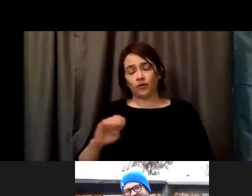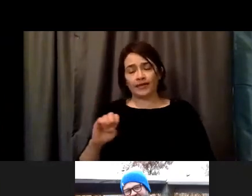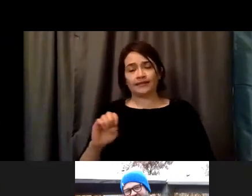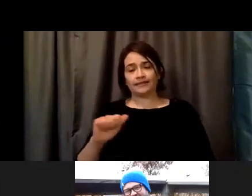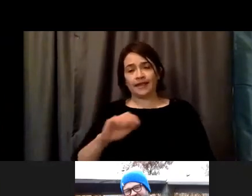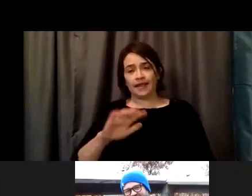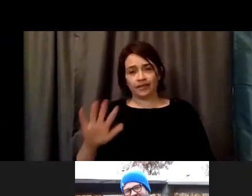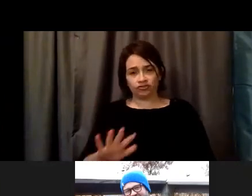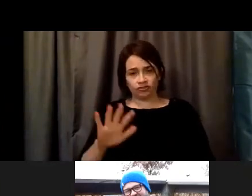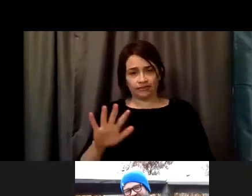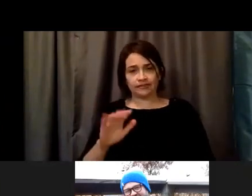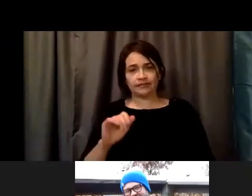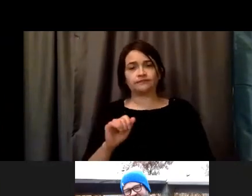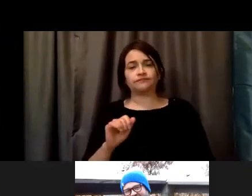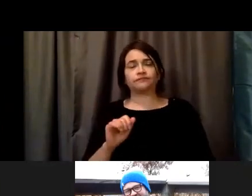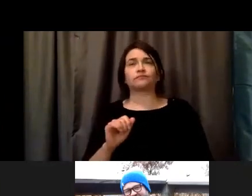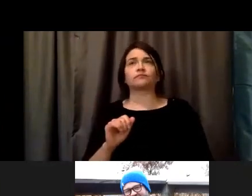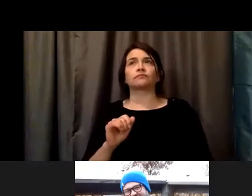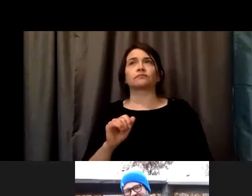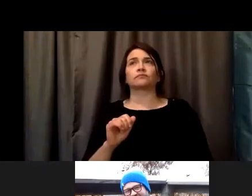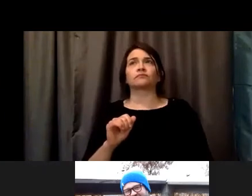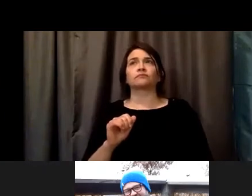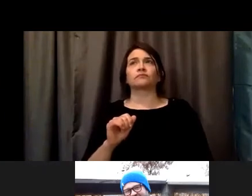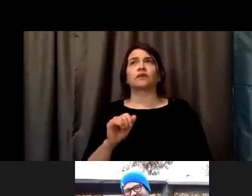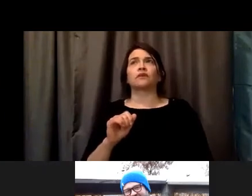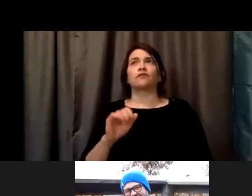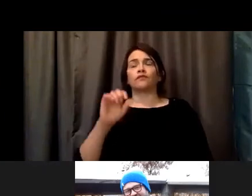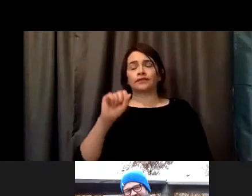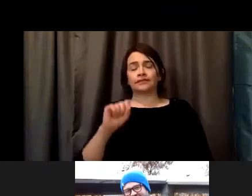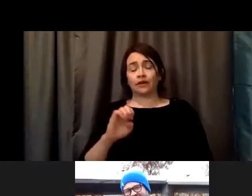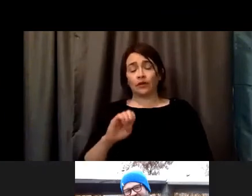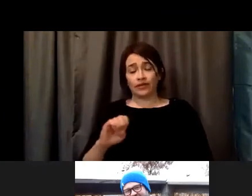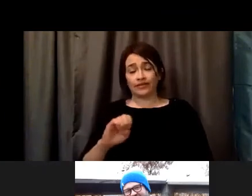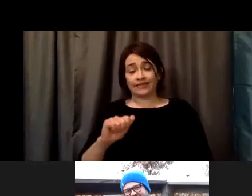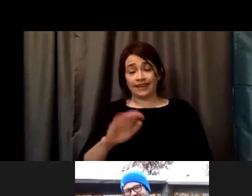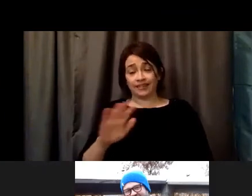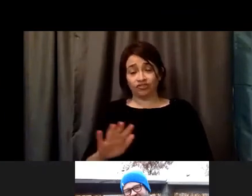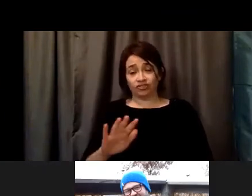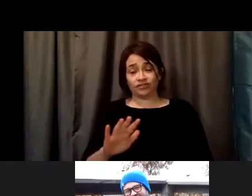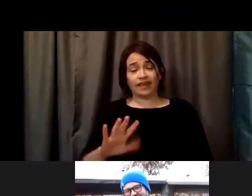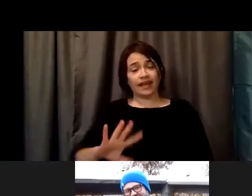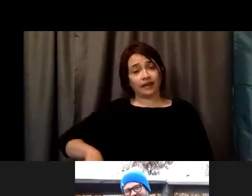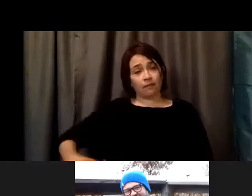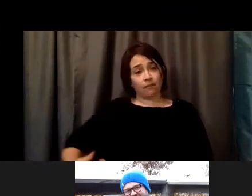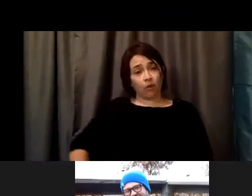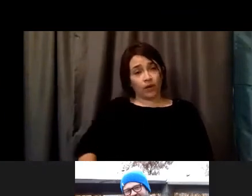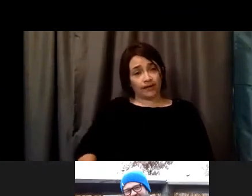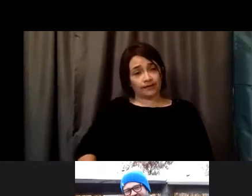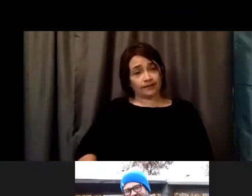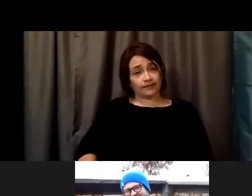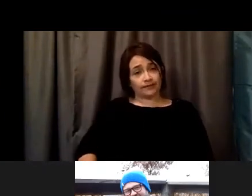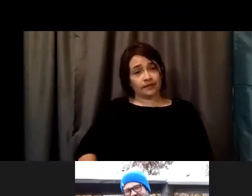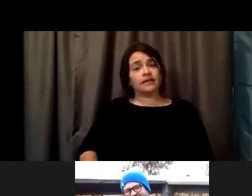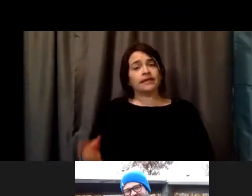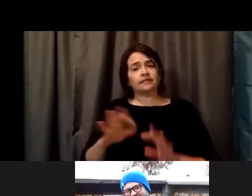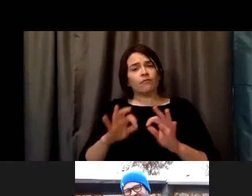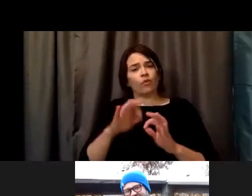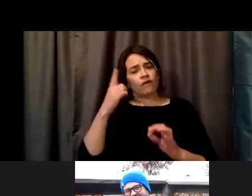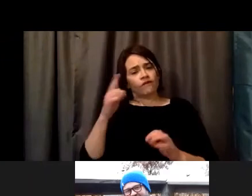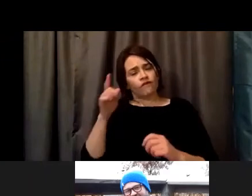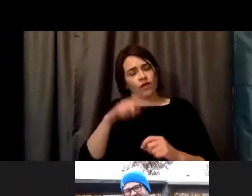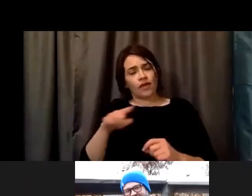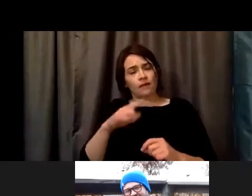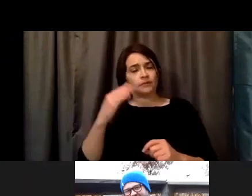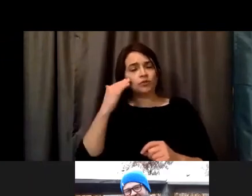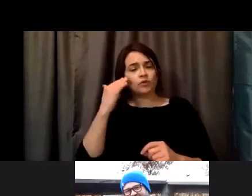it's important for Southeast Asians and for Cambodians to know that they're not here by accident,